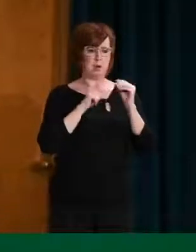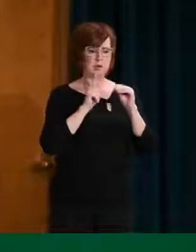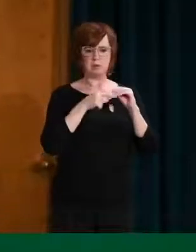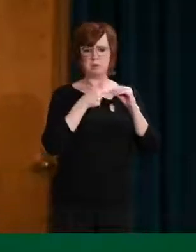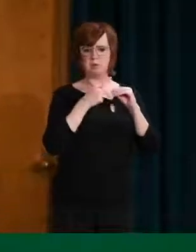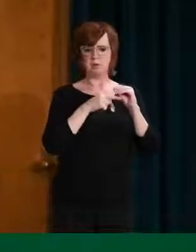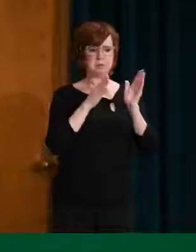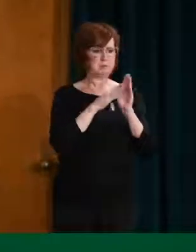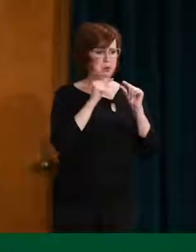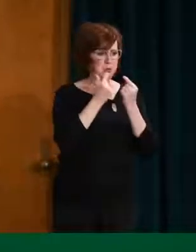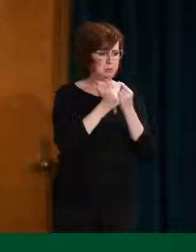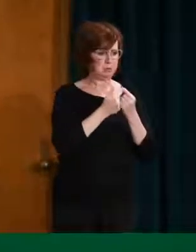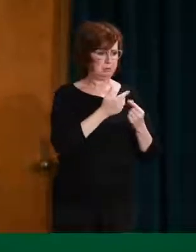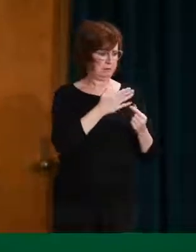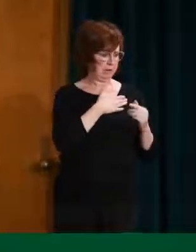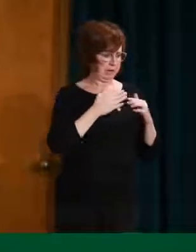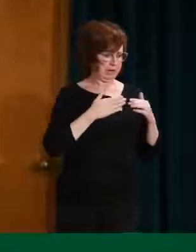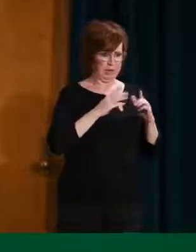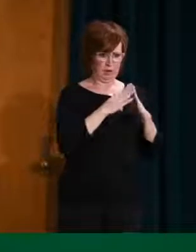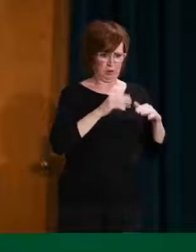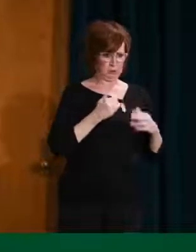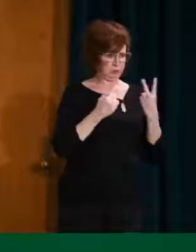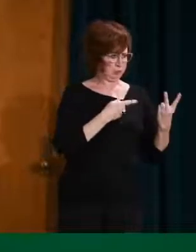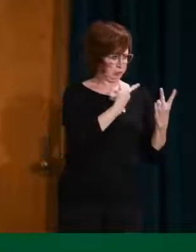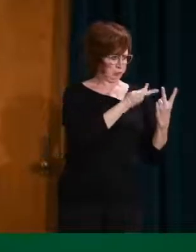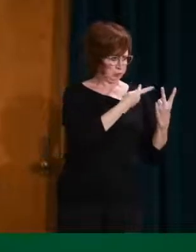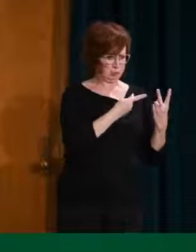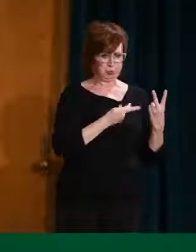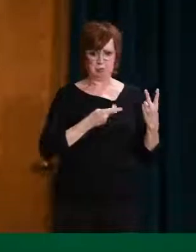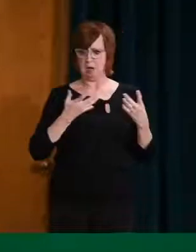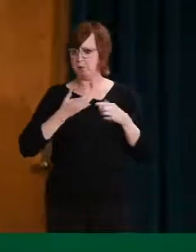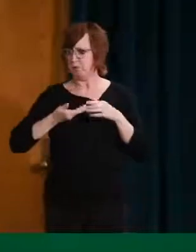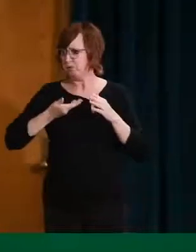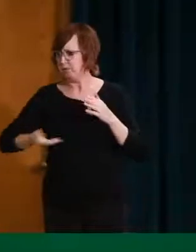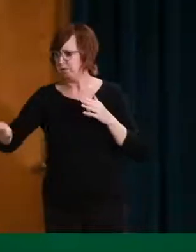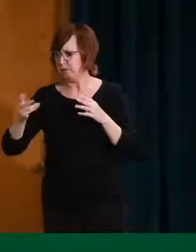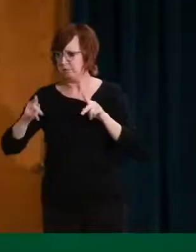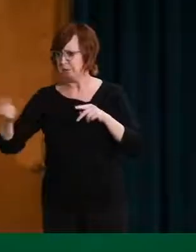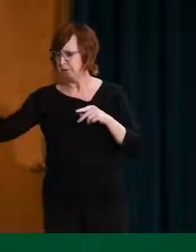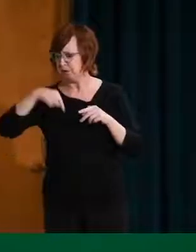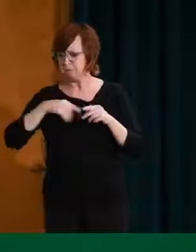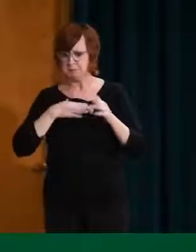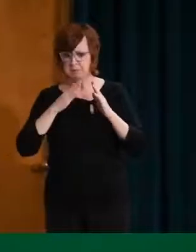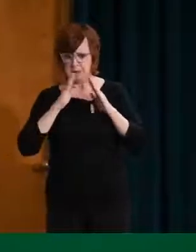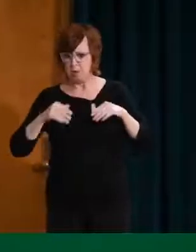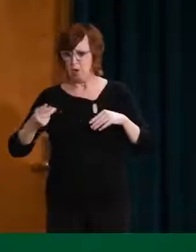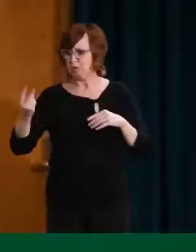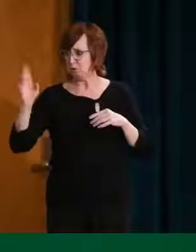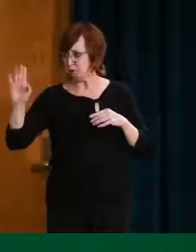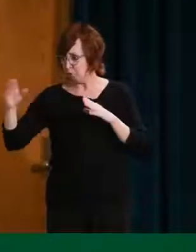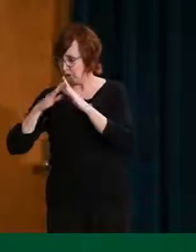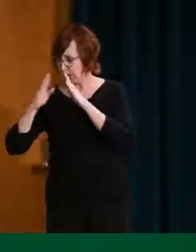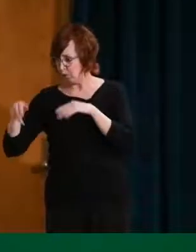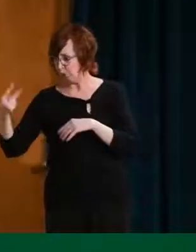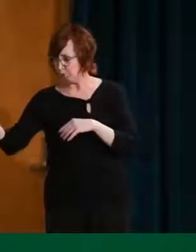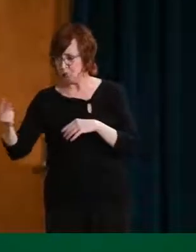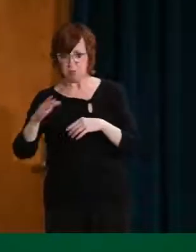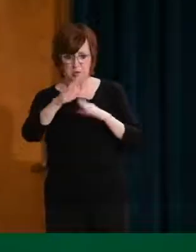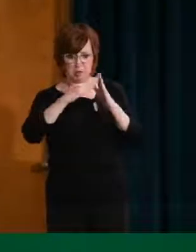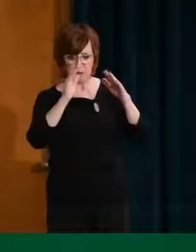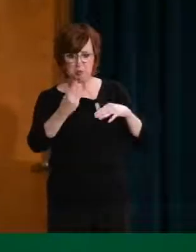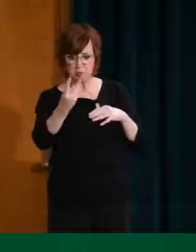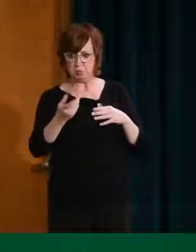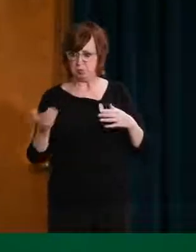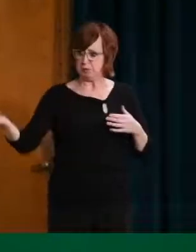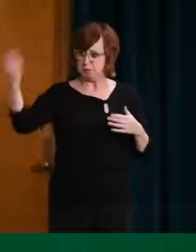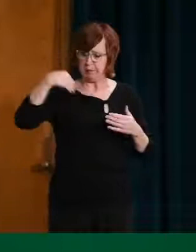want to clarify again that we do emphasize that you minimize unnecessary interactions between households for the most